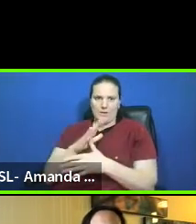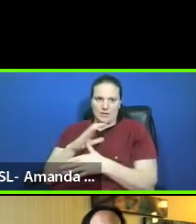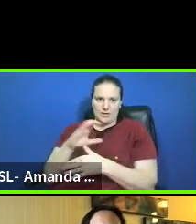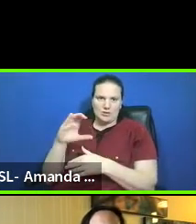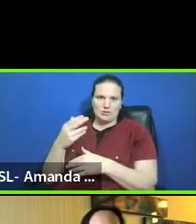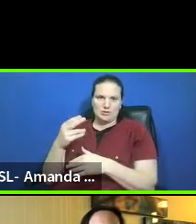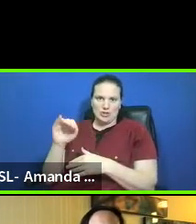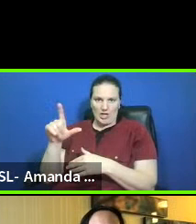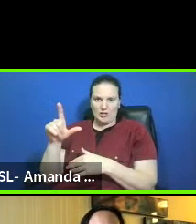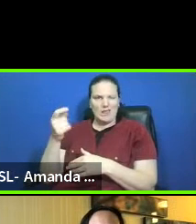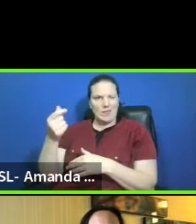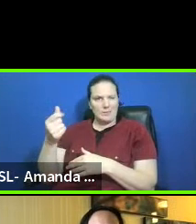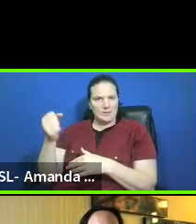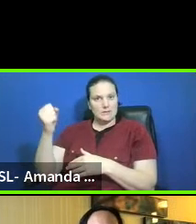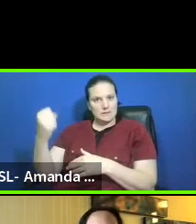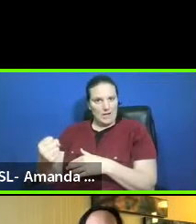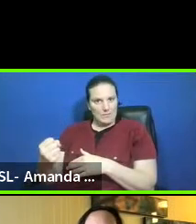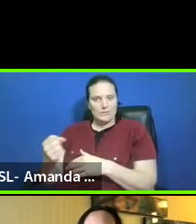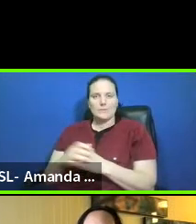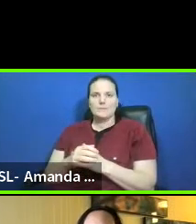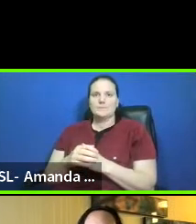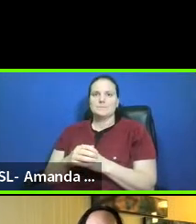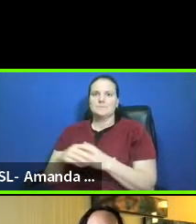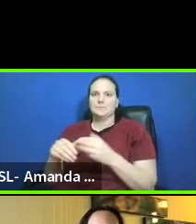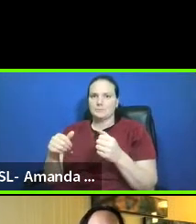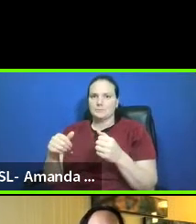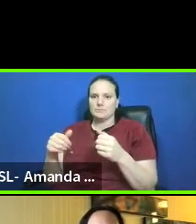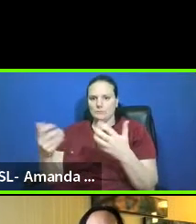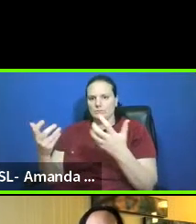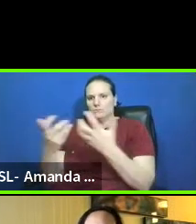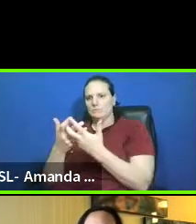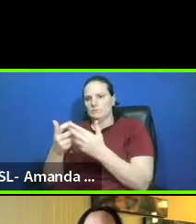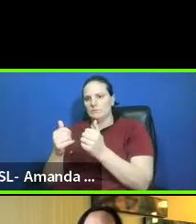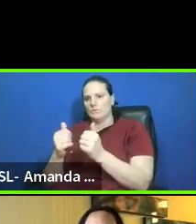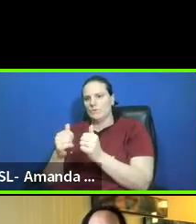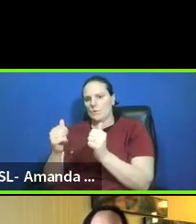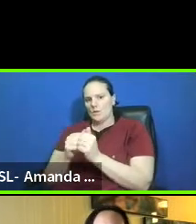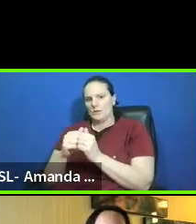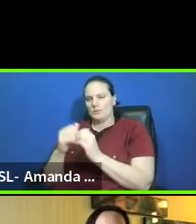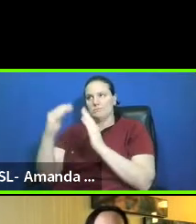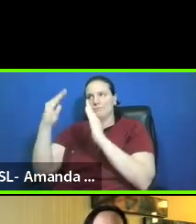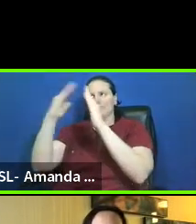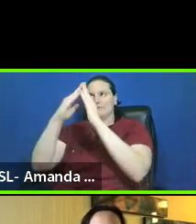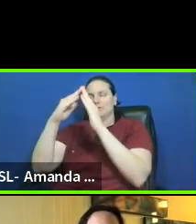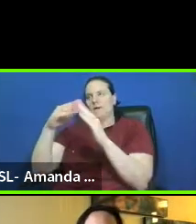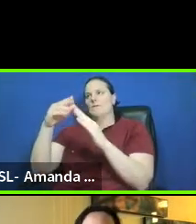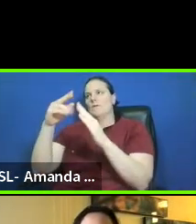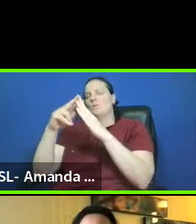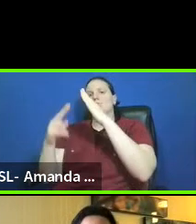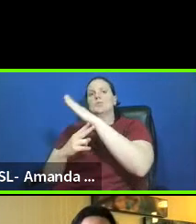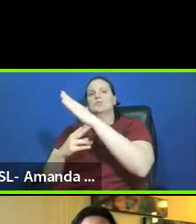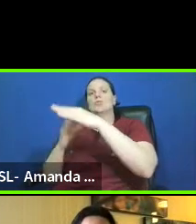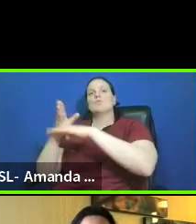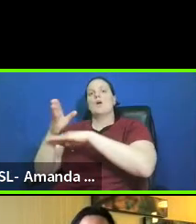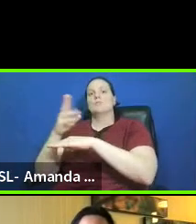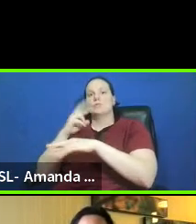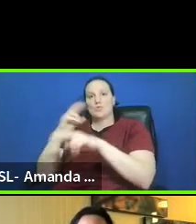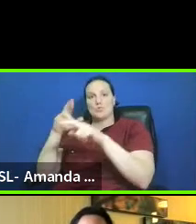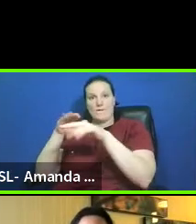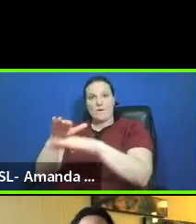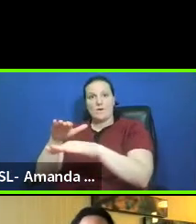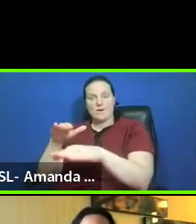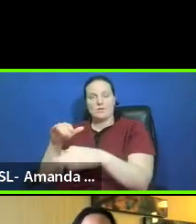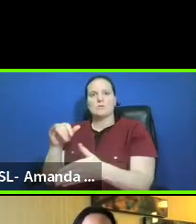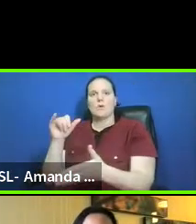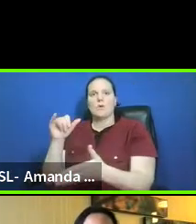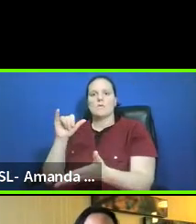a bit south to align with the peak of the bridge across the river. So